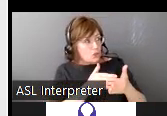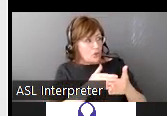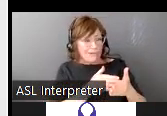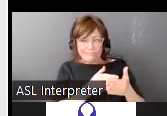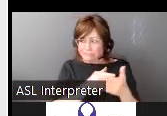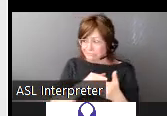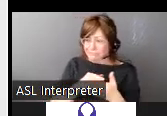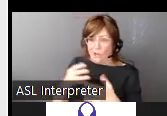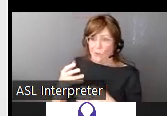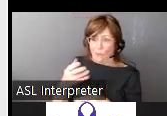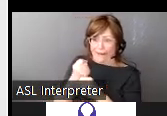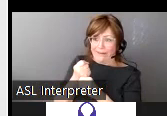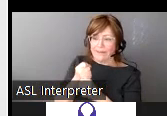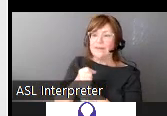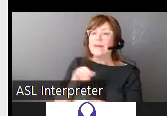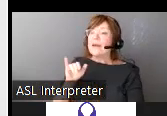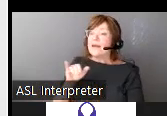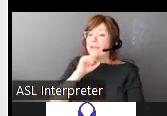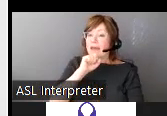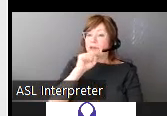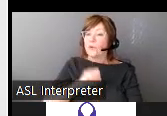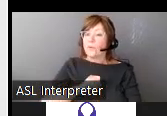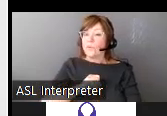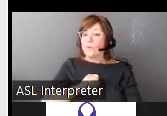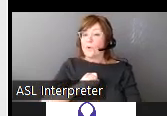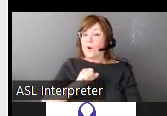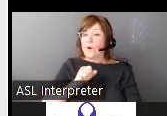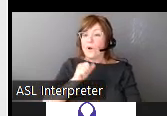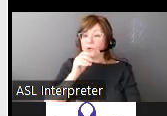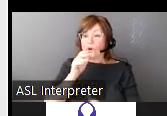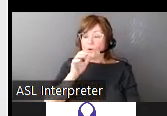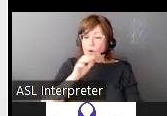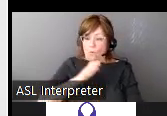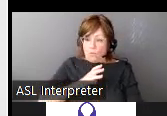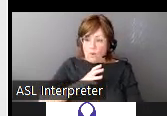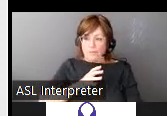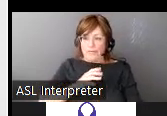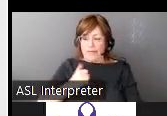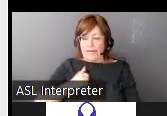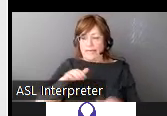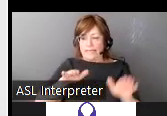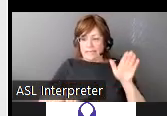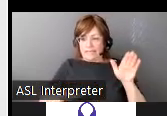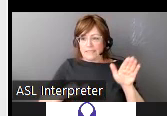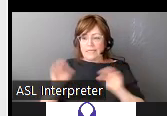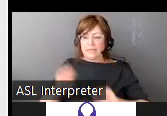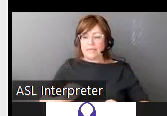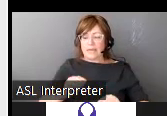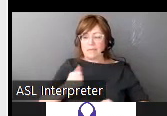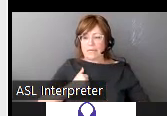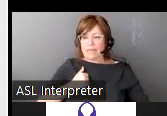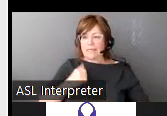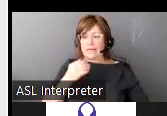quote. This older woman in her early 60s who was married with children was a Canadian citizen who came to Canada in the